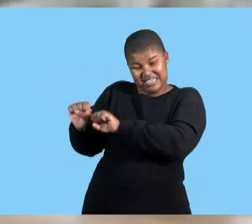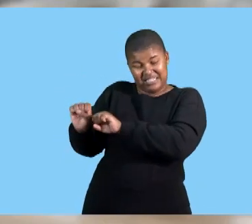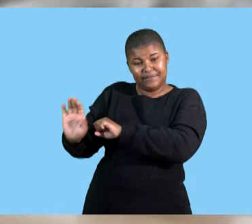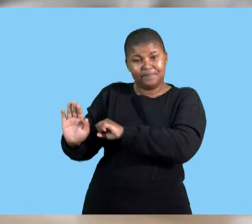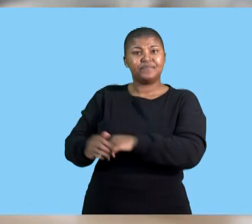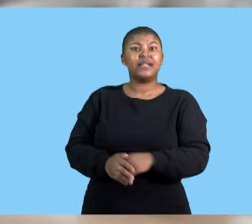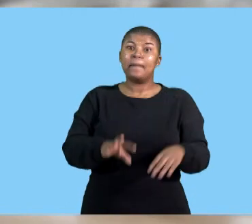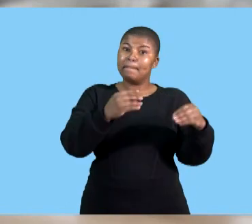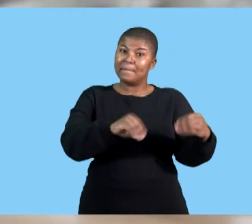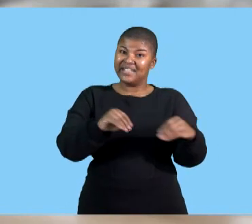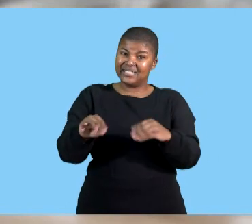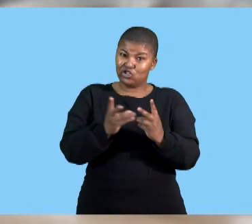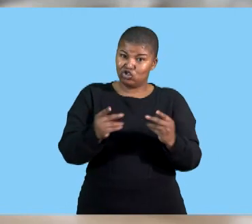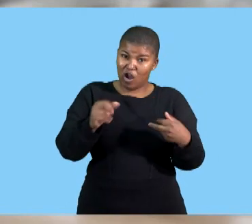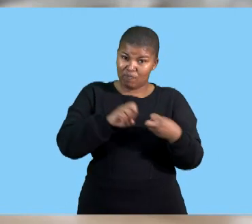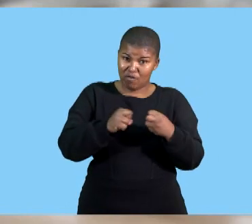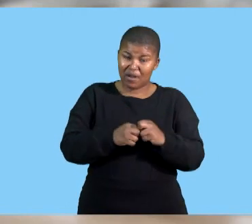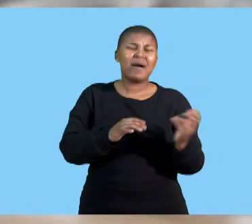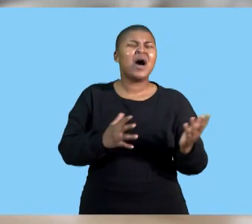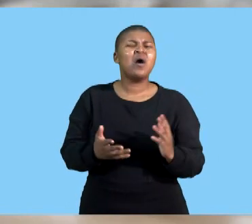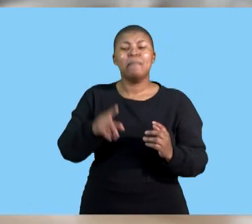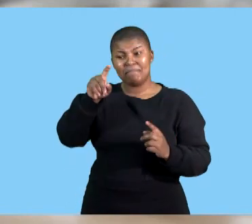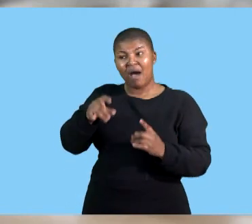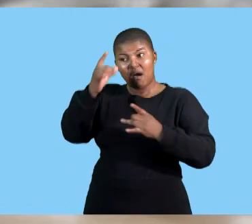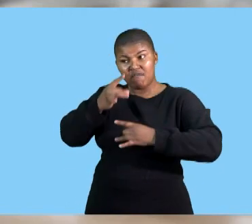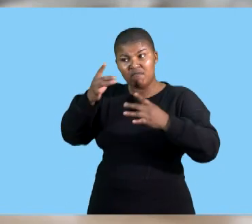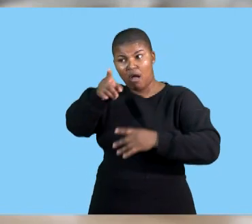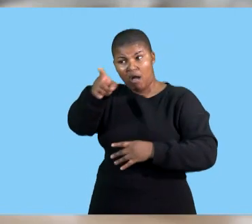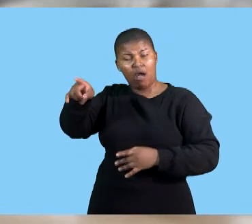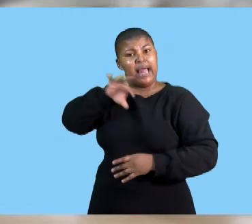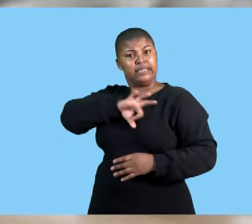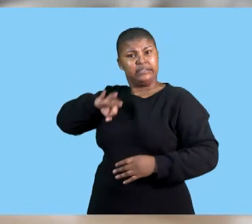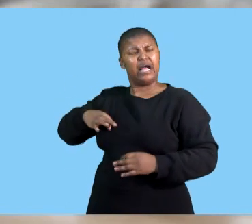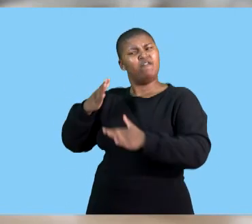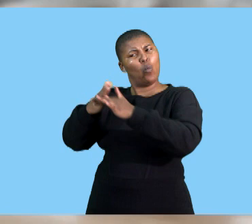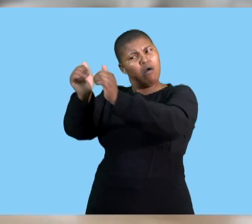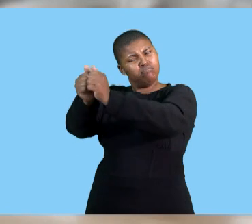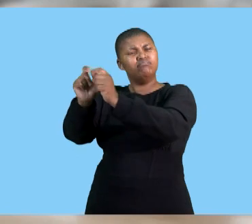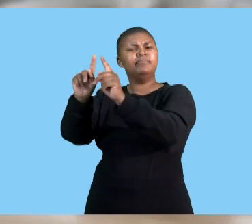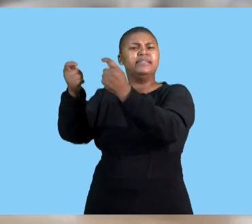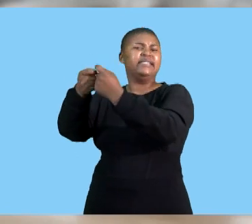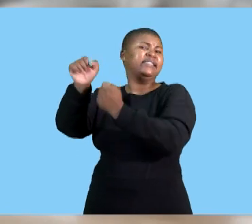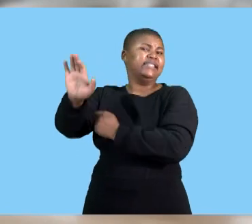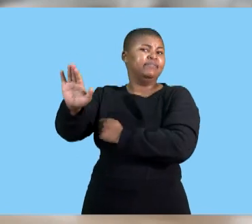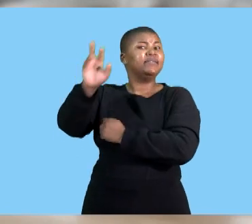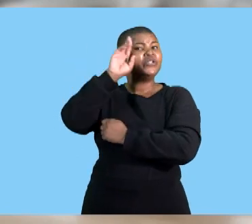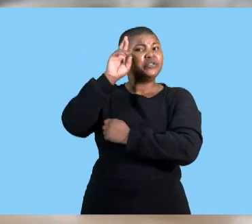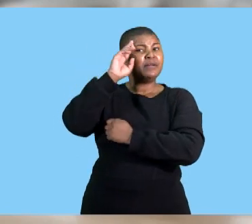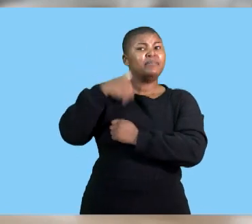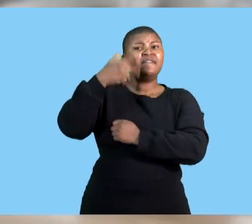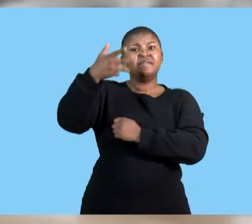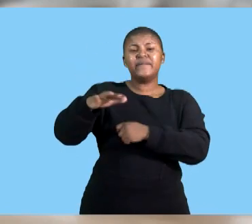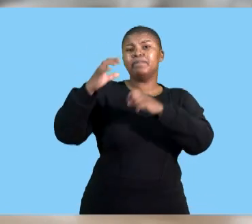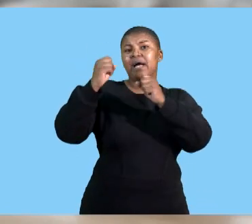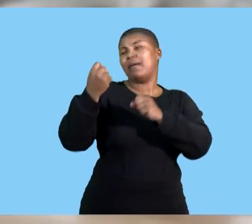have encouraged their employees to work together as a team. Because remember, as we said in the previous